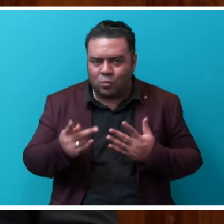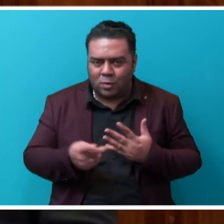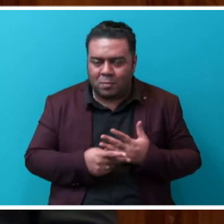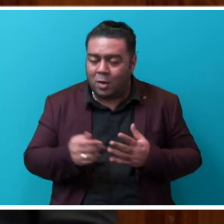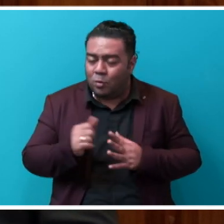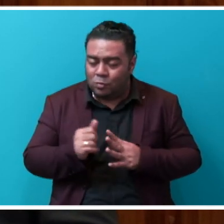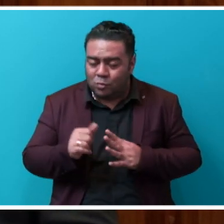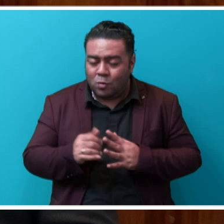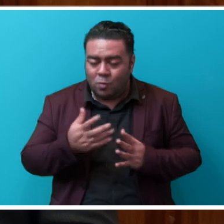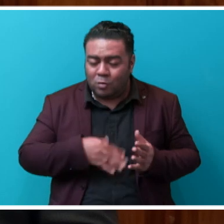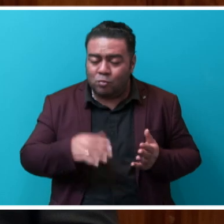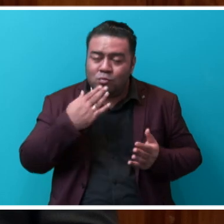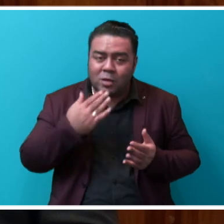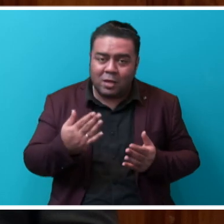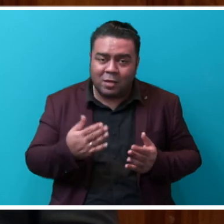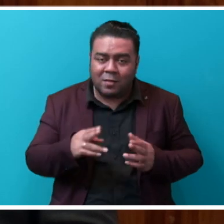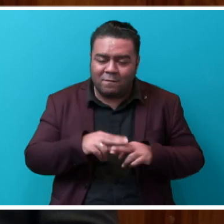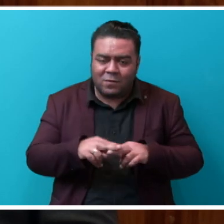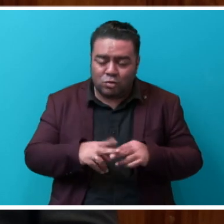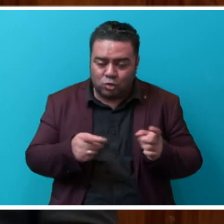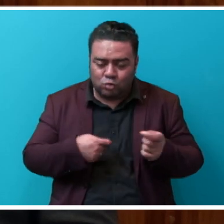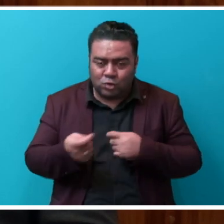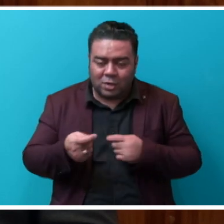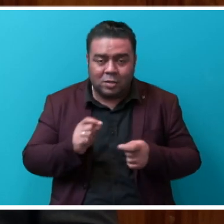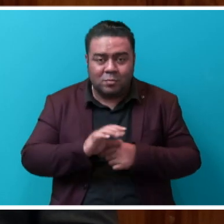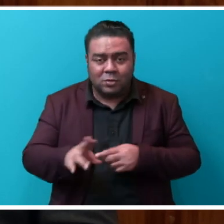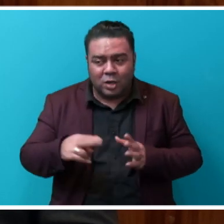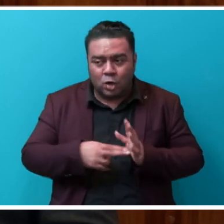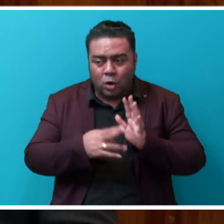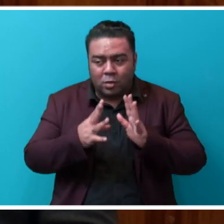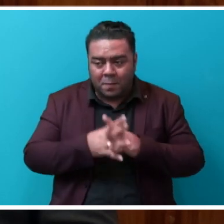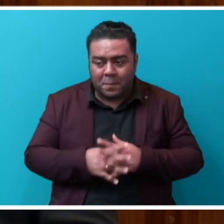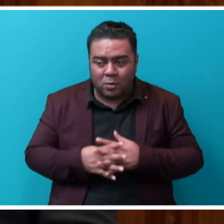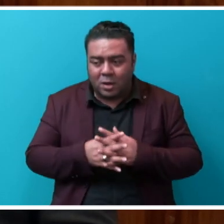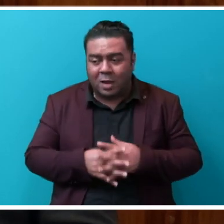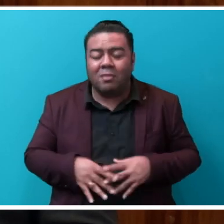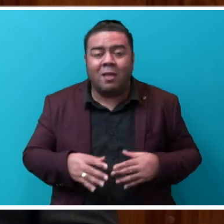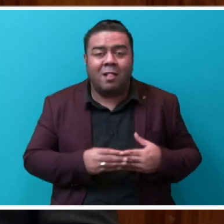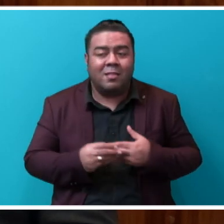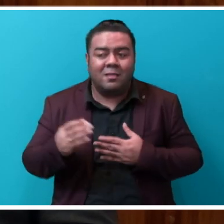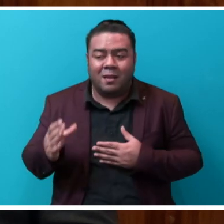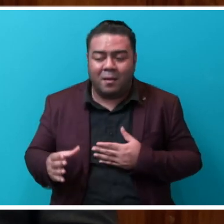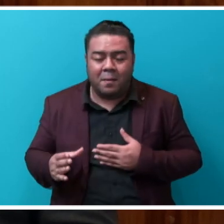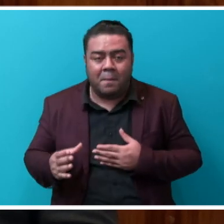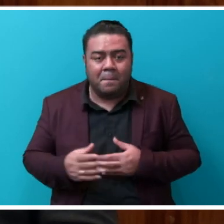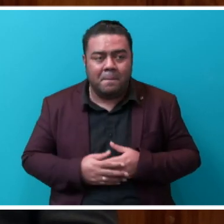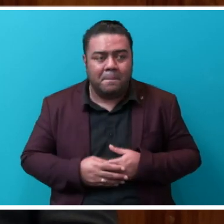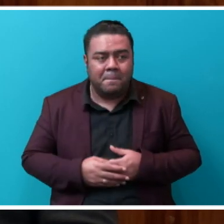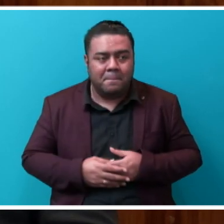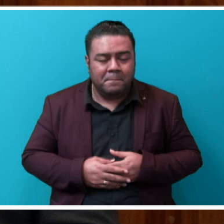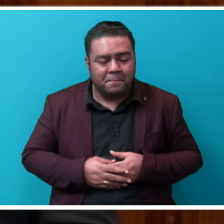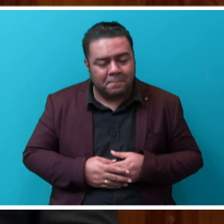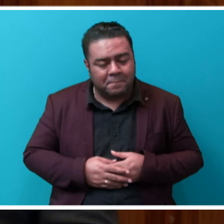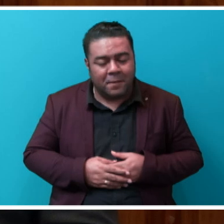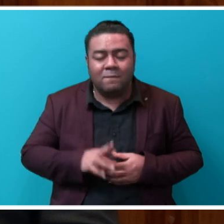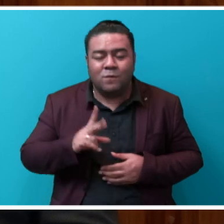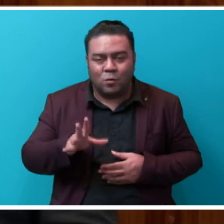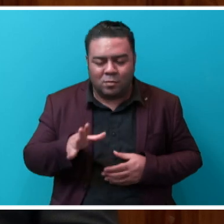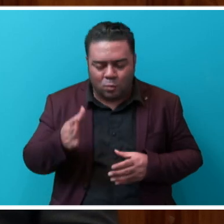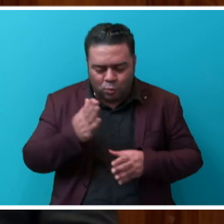to thank the Fiji Trade Commission in North America and their leader, Mr. Erika Cooper, for their